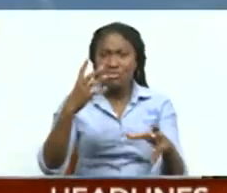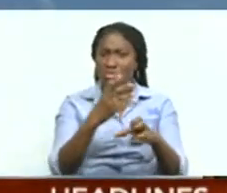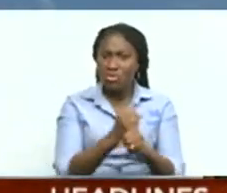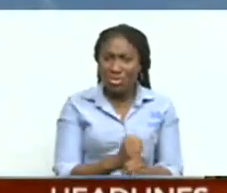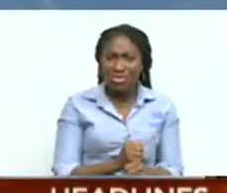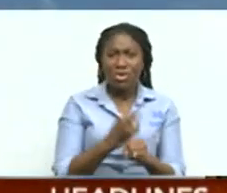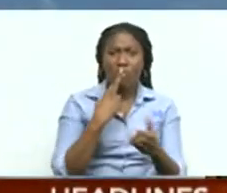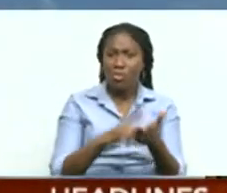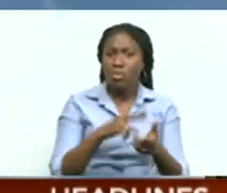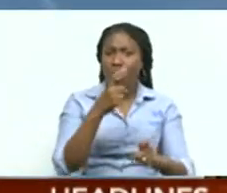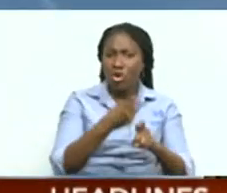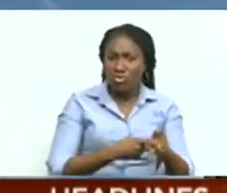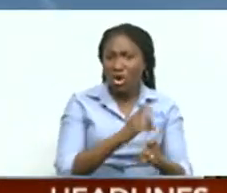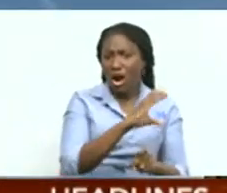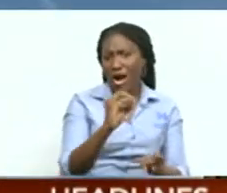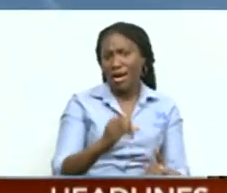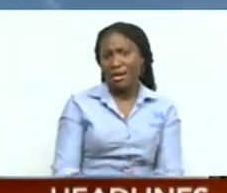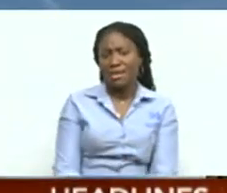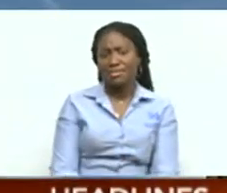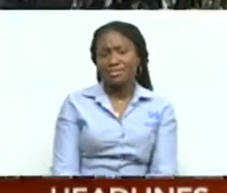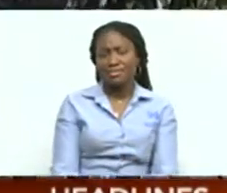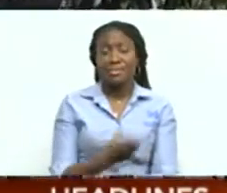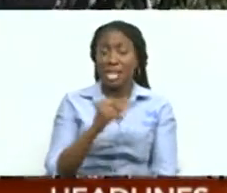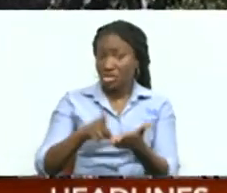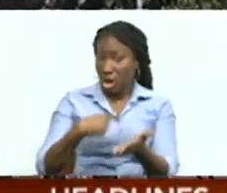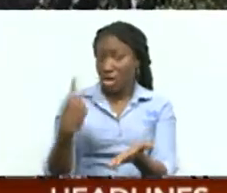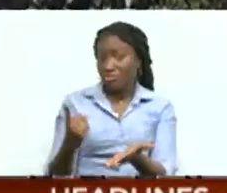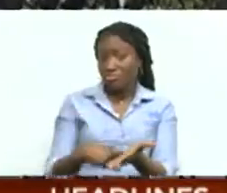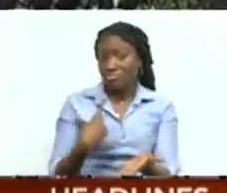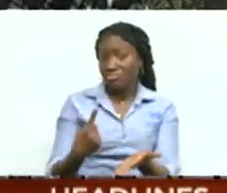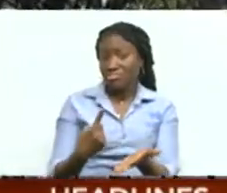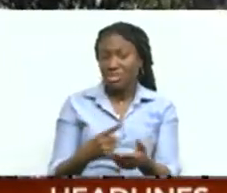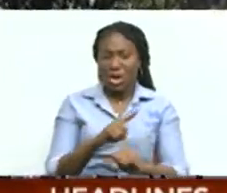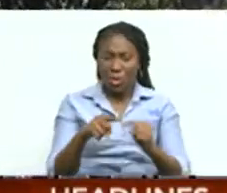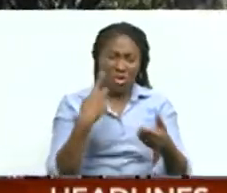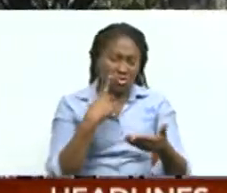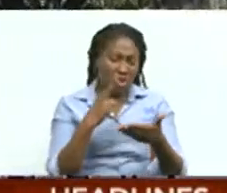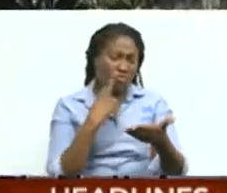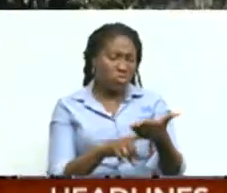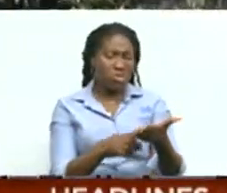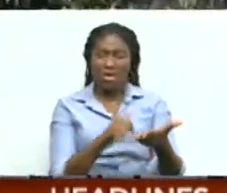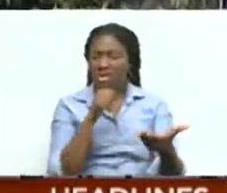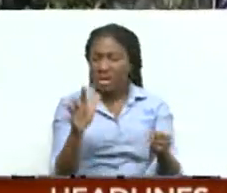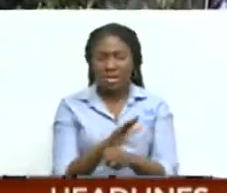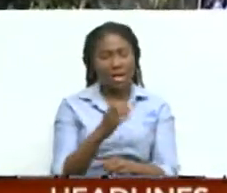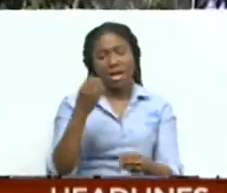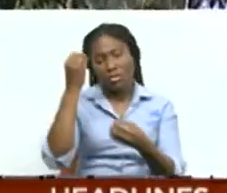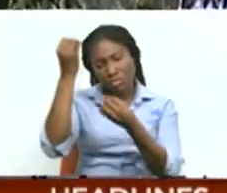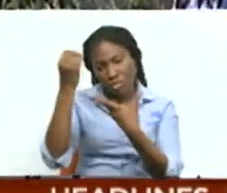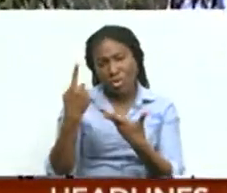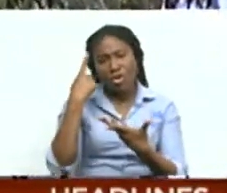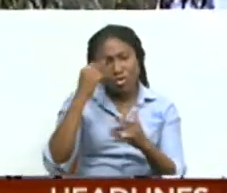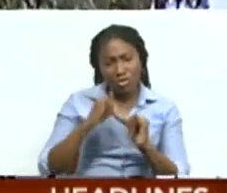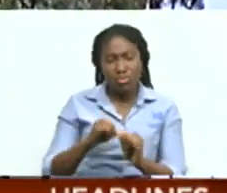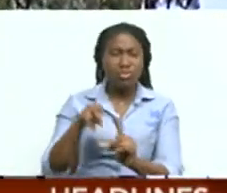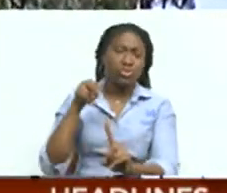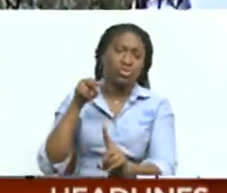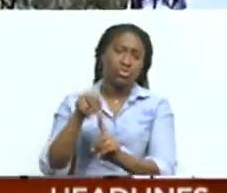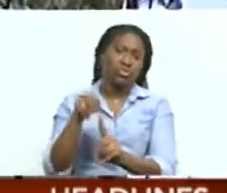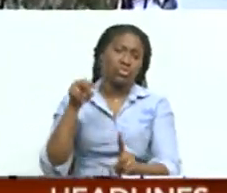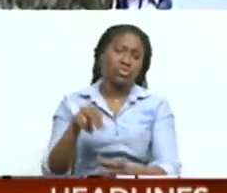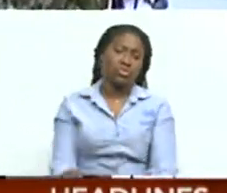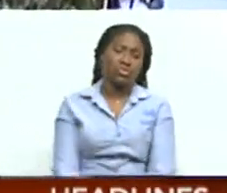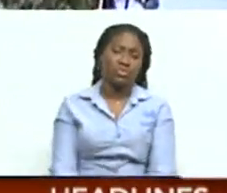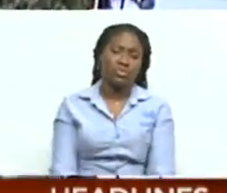institution to provide the statements. In some cases, the quality of the statements is insufficient to progress an